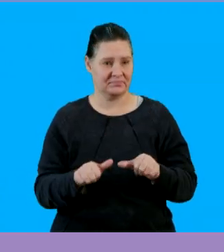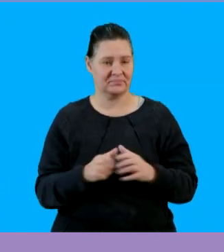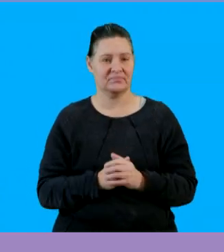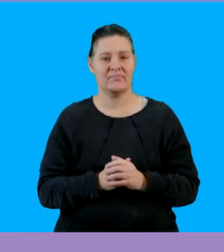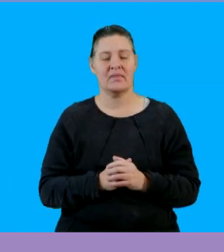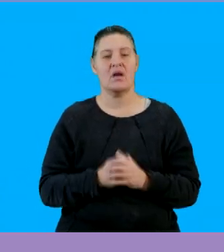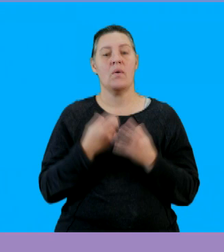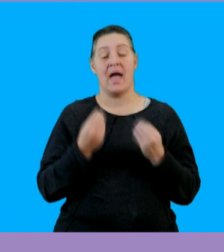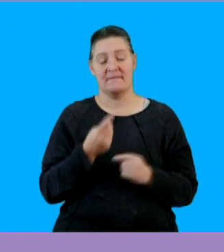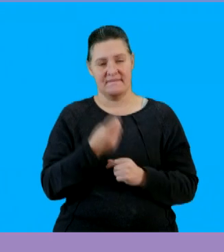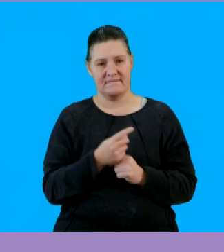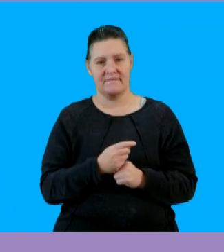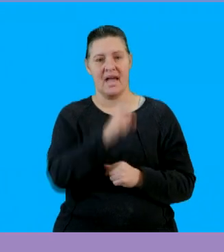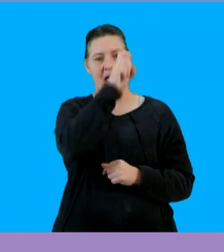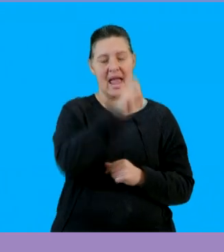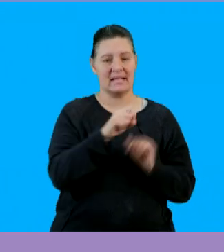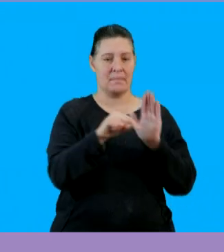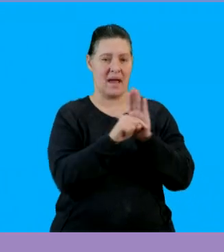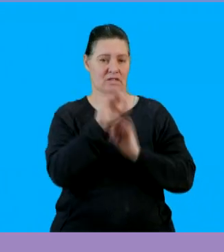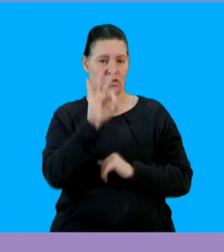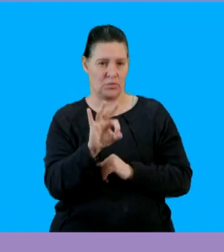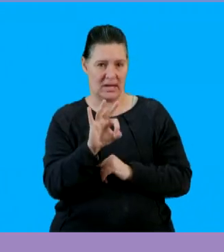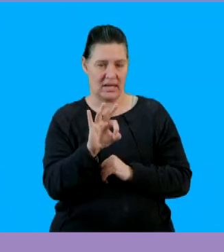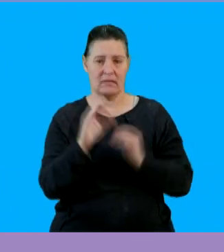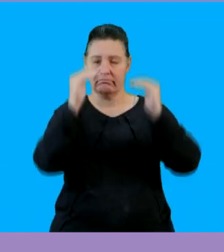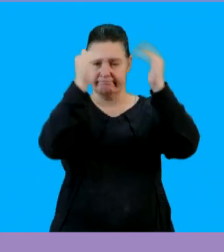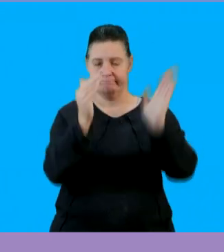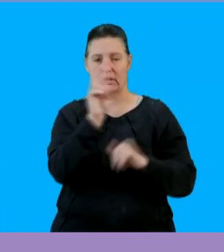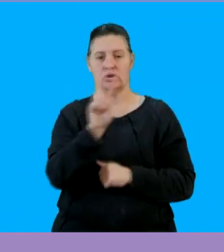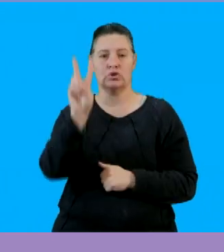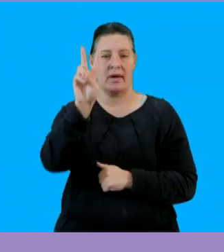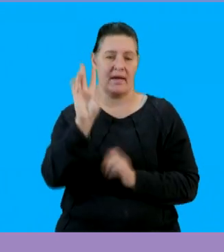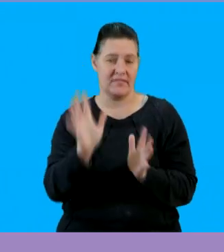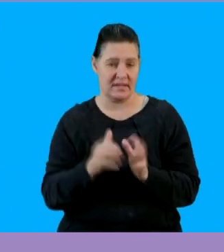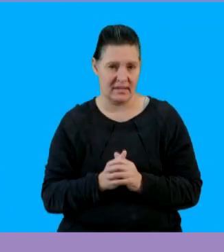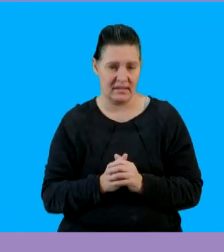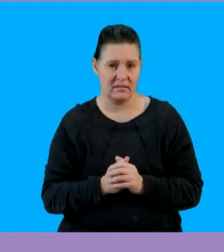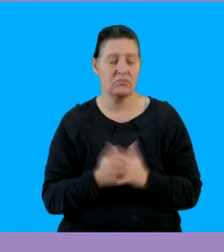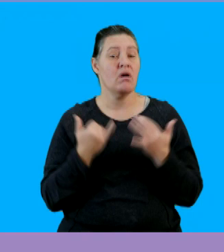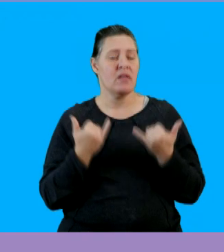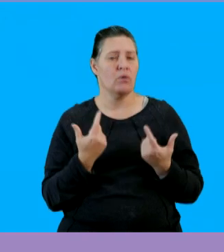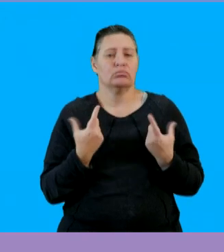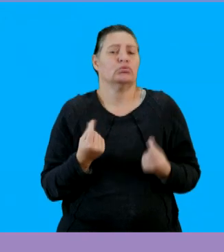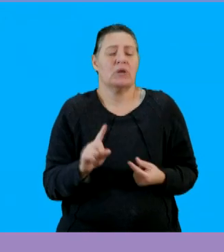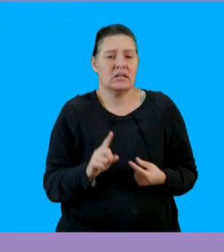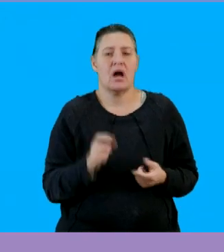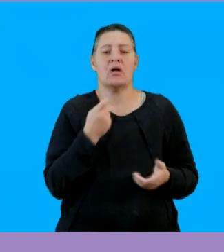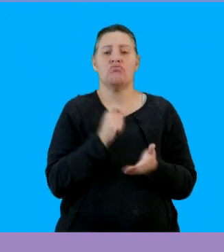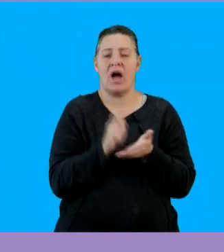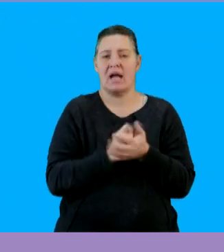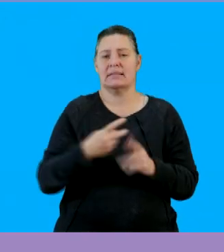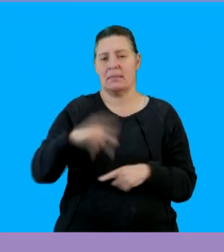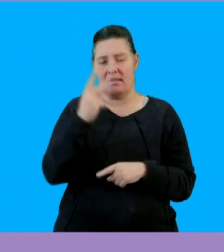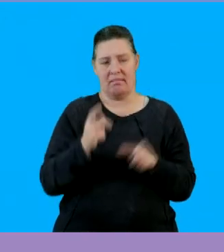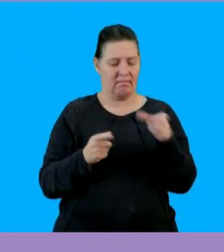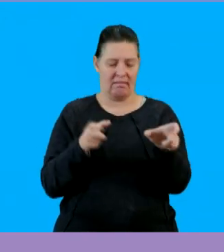Let's move on to the next one. We have there x minus 3, and it is also squared. So we are just going to